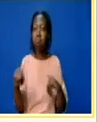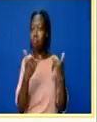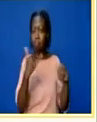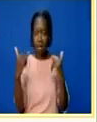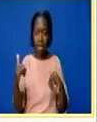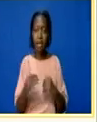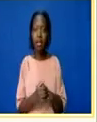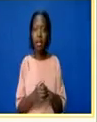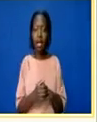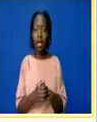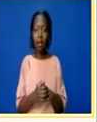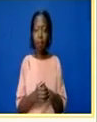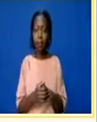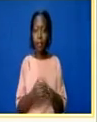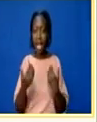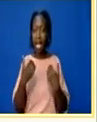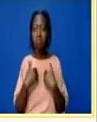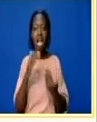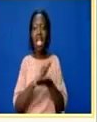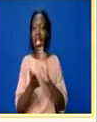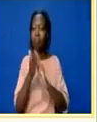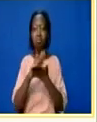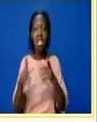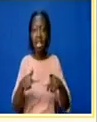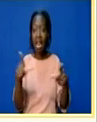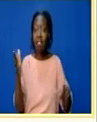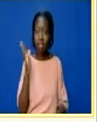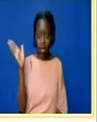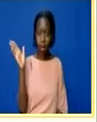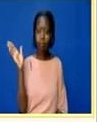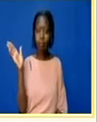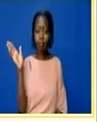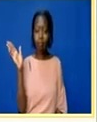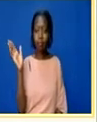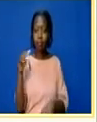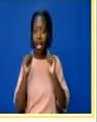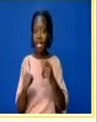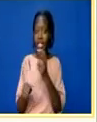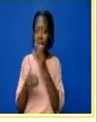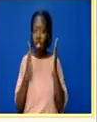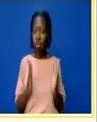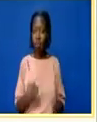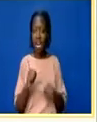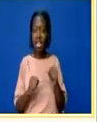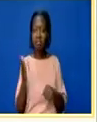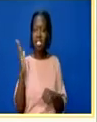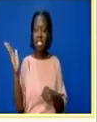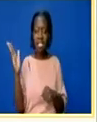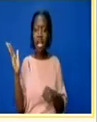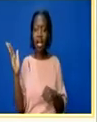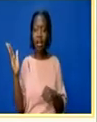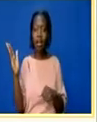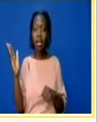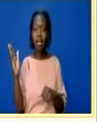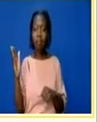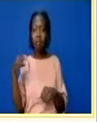And there is no ground cover, so we can assume that the human activity is there, the movement of the pupils